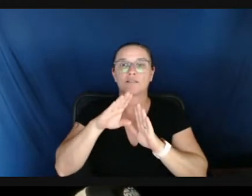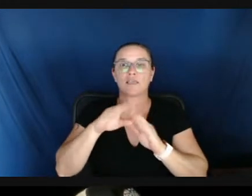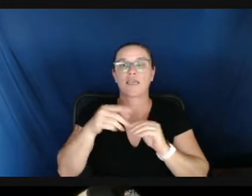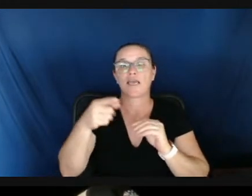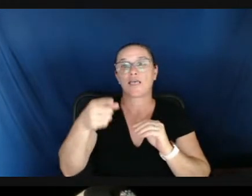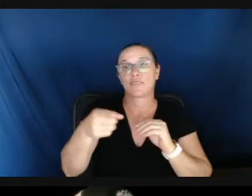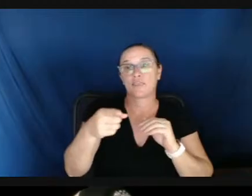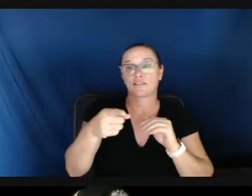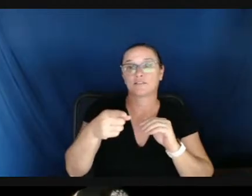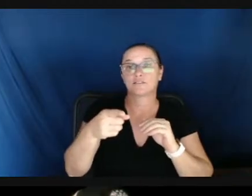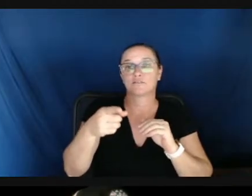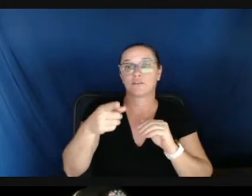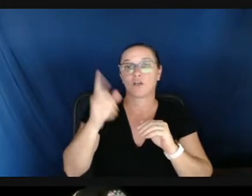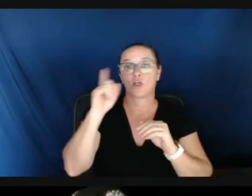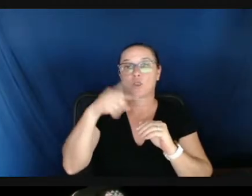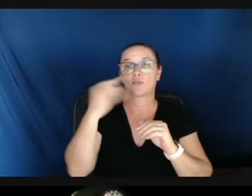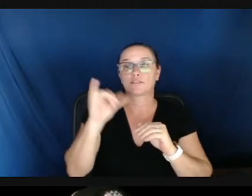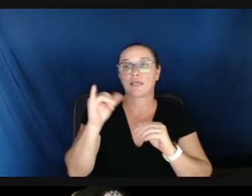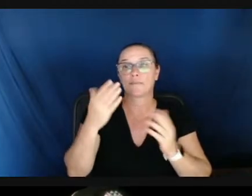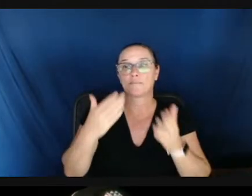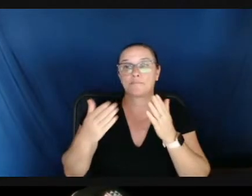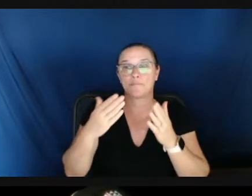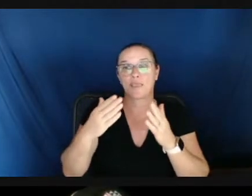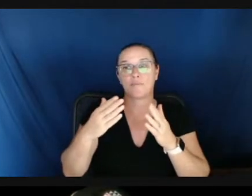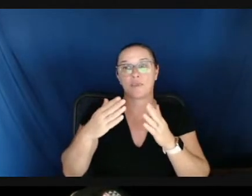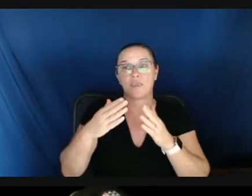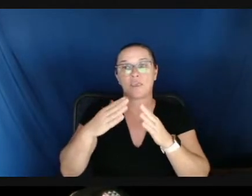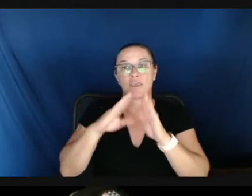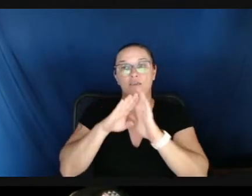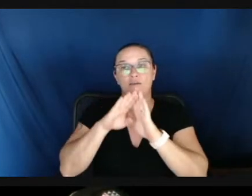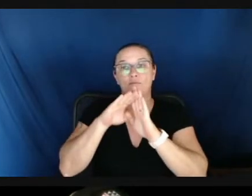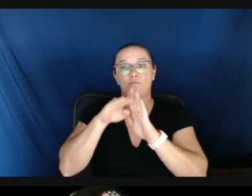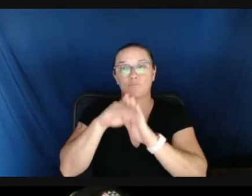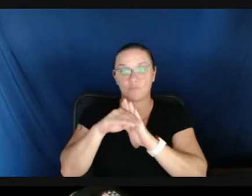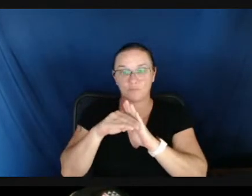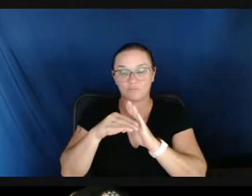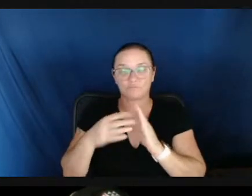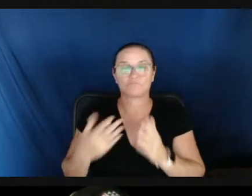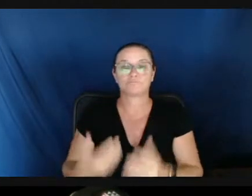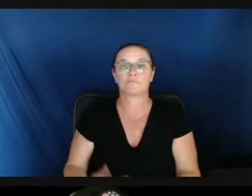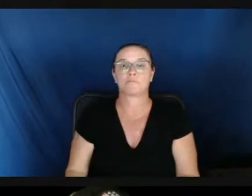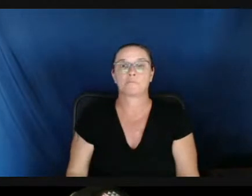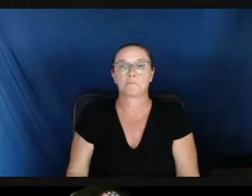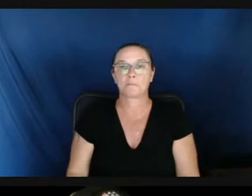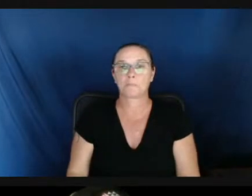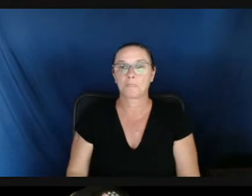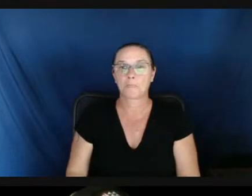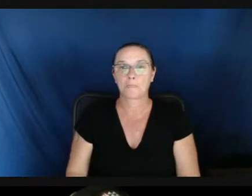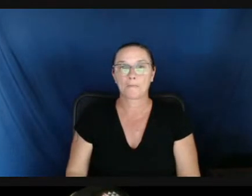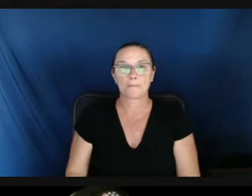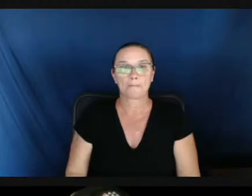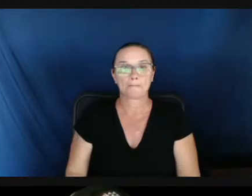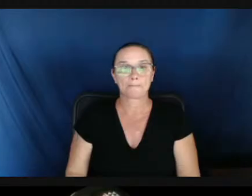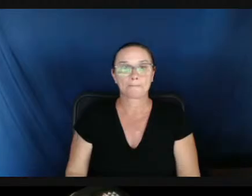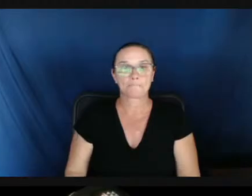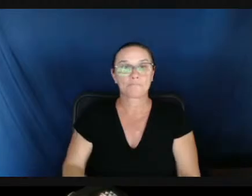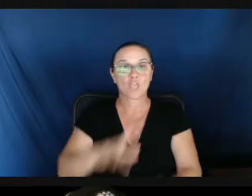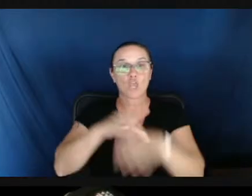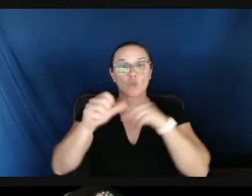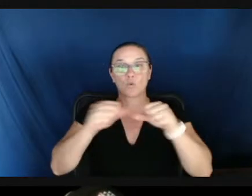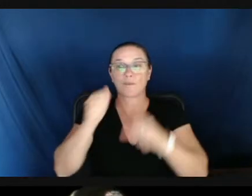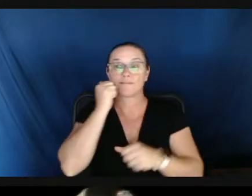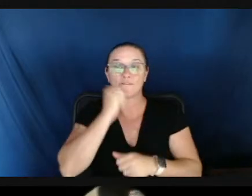one looks like it might be falling on a 3-month tilt, which we'll show you in a minute here. Earthquakes per